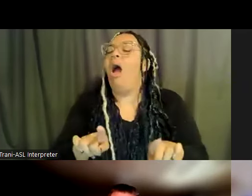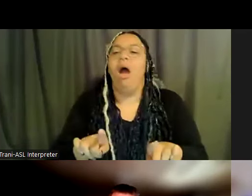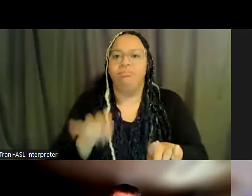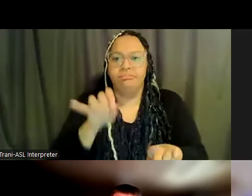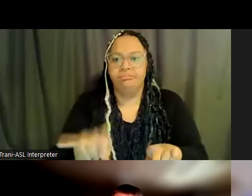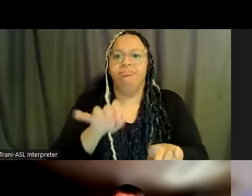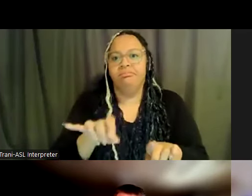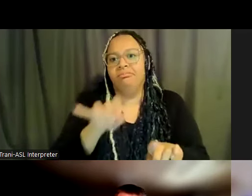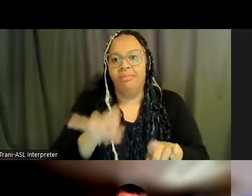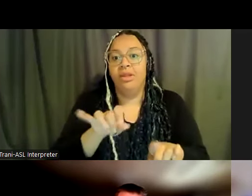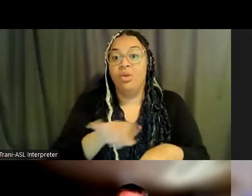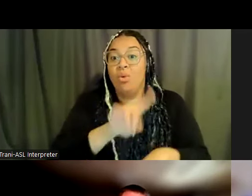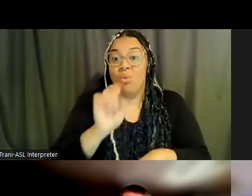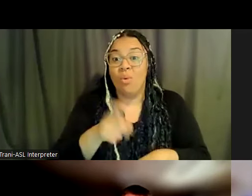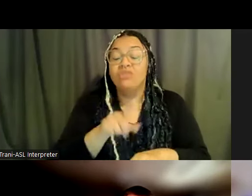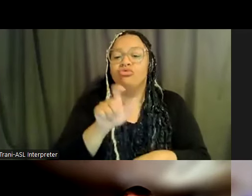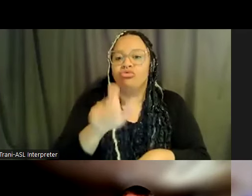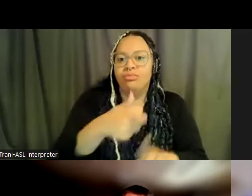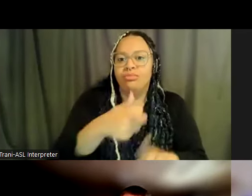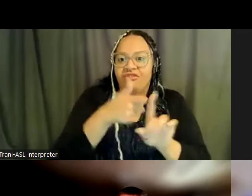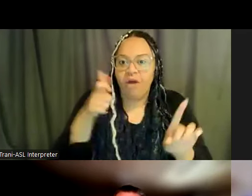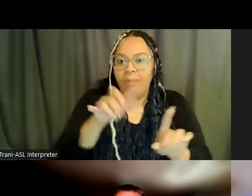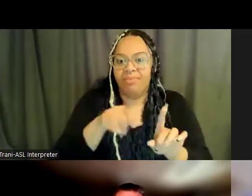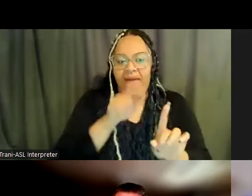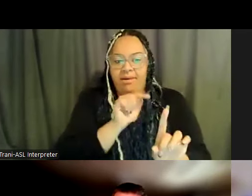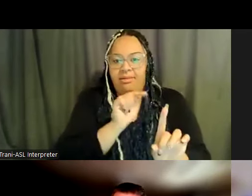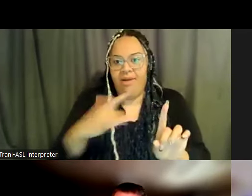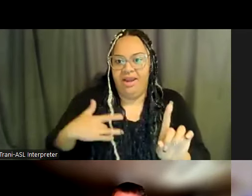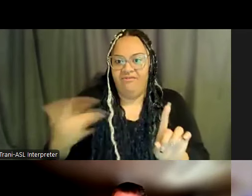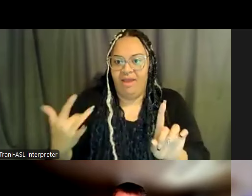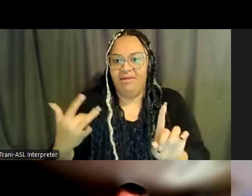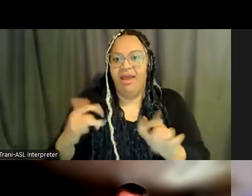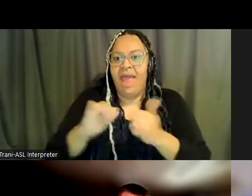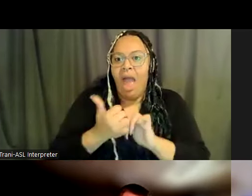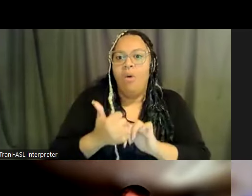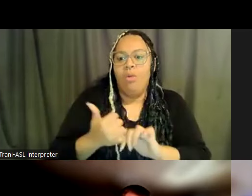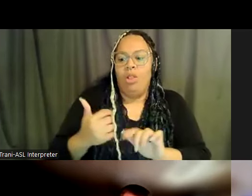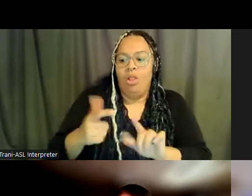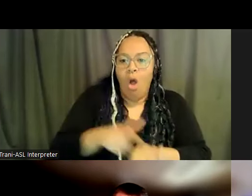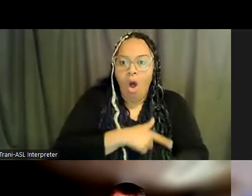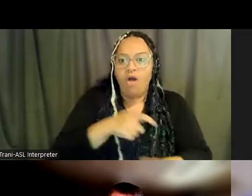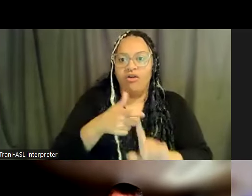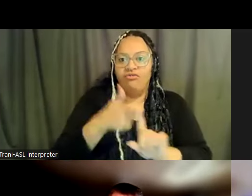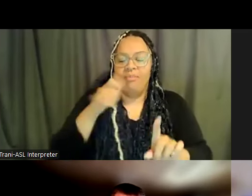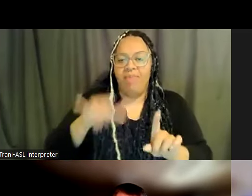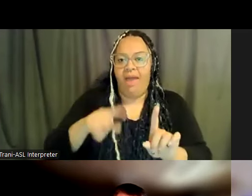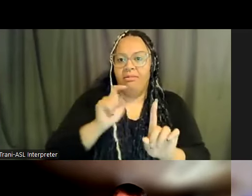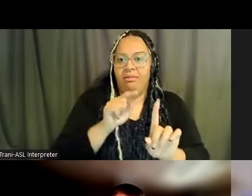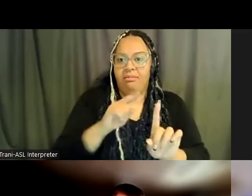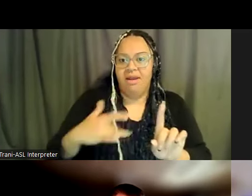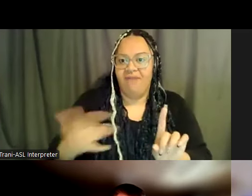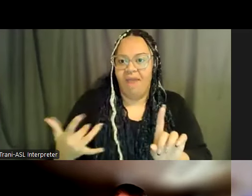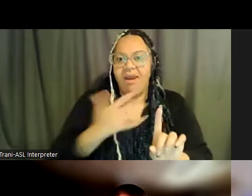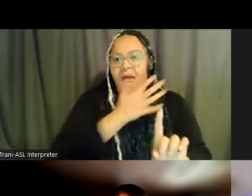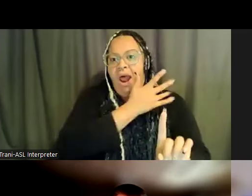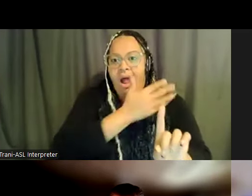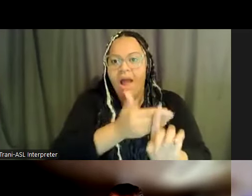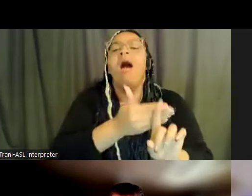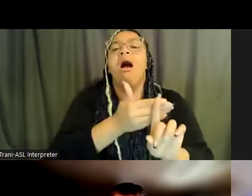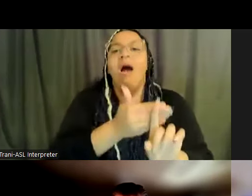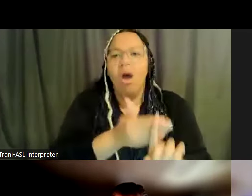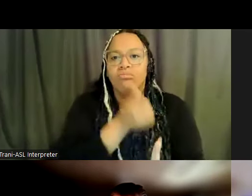that precipitating event, having already experienced suicide, how long was it to that period of time? And I think that's an important clarification, because